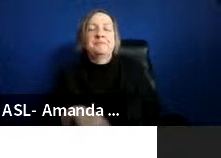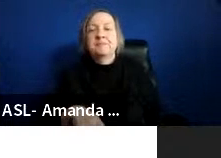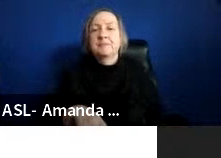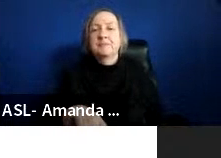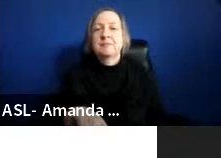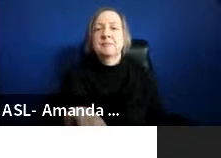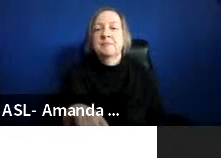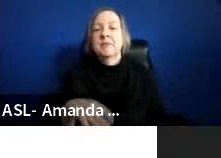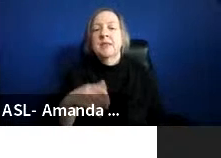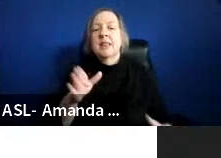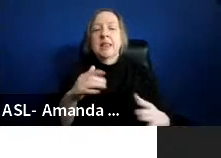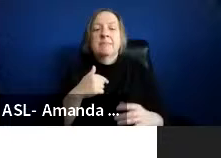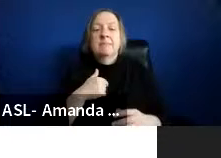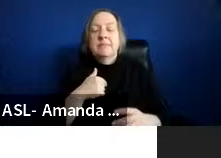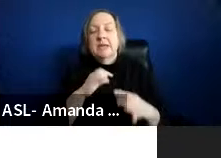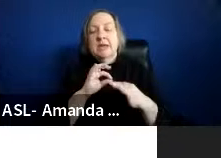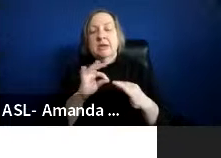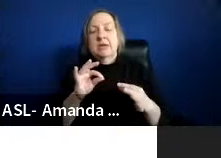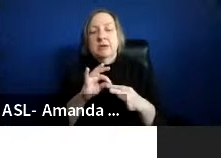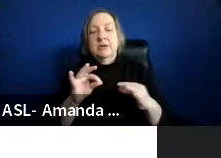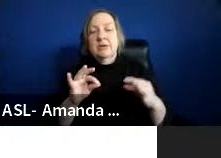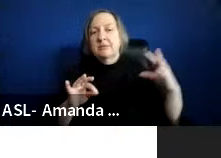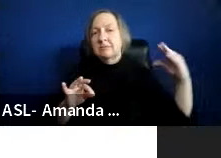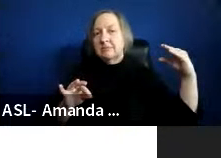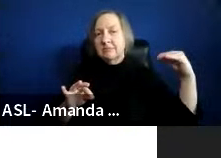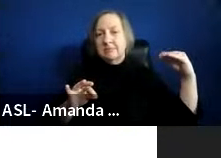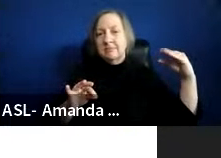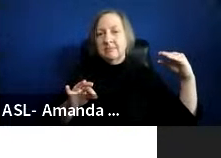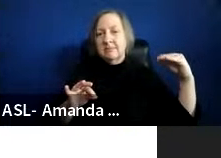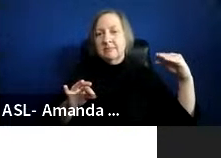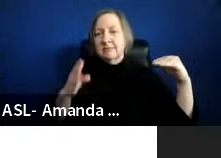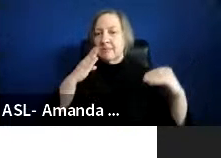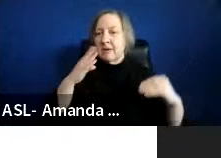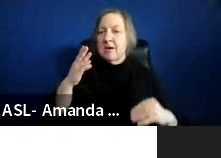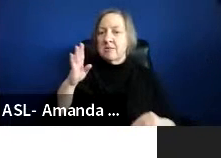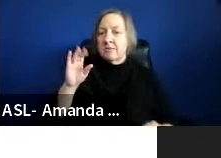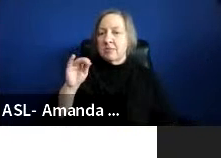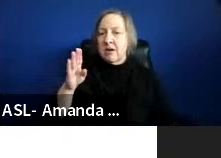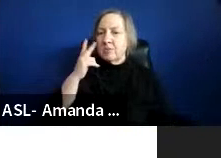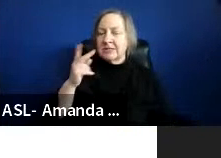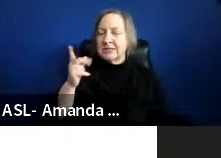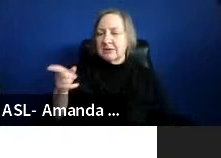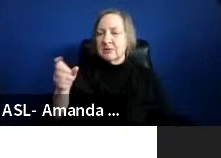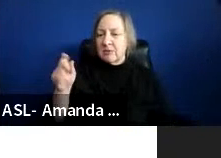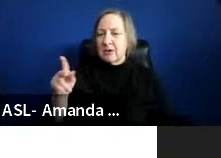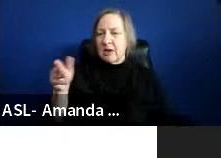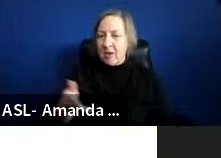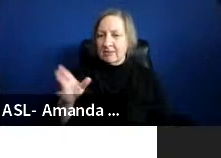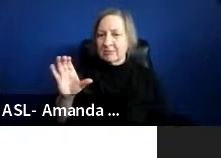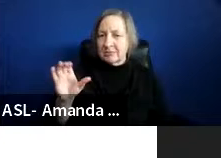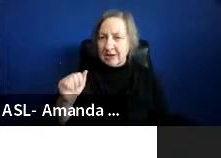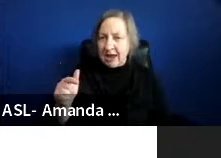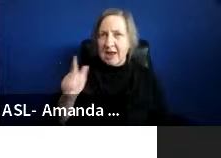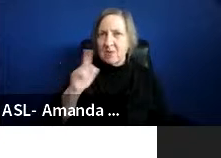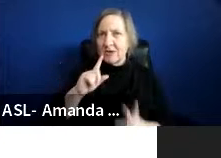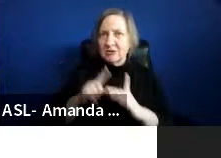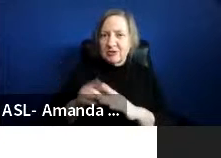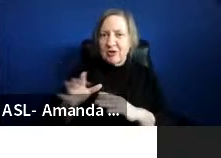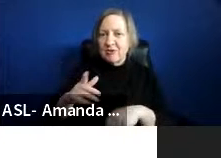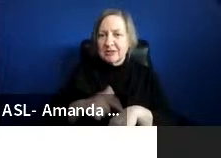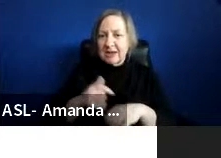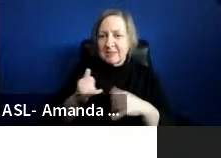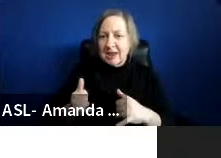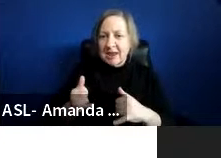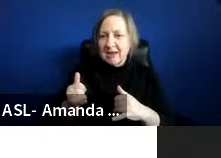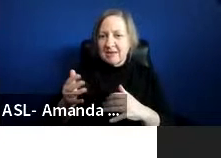Let me just comment on the. It's Bob, we see you. Okay, Bob, welcome to CAG. We'll start your time now.